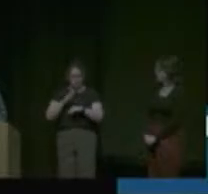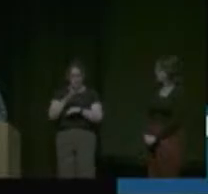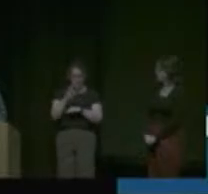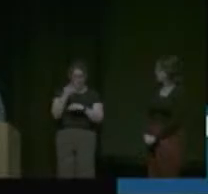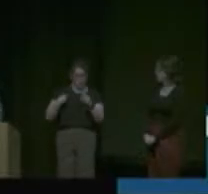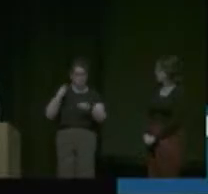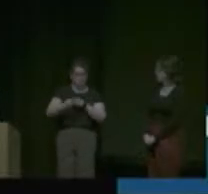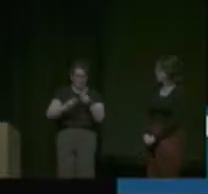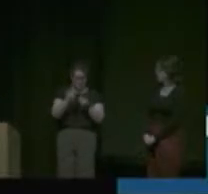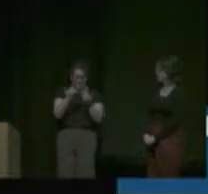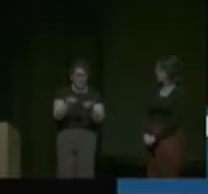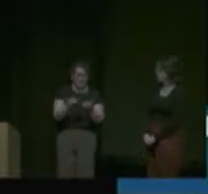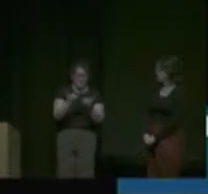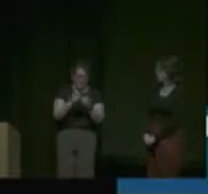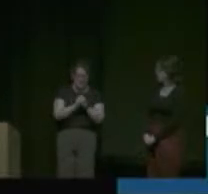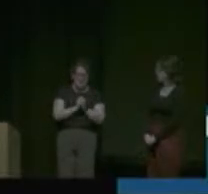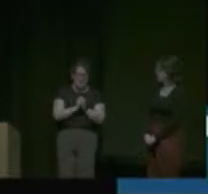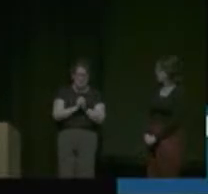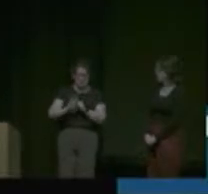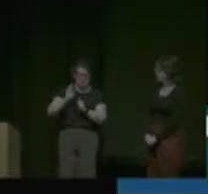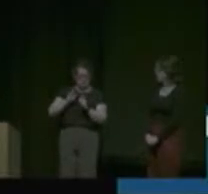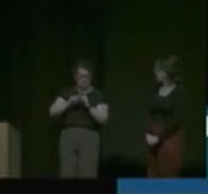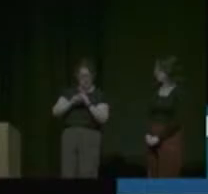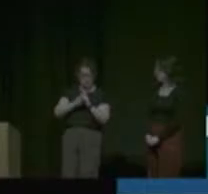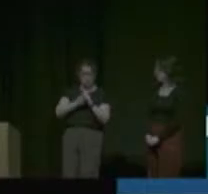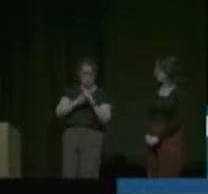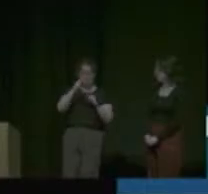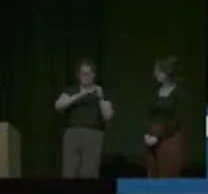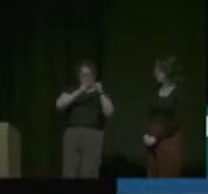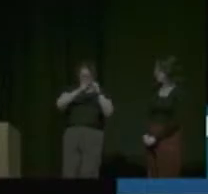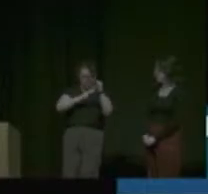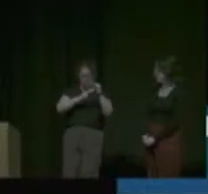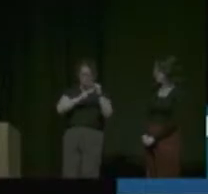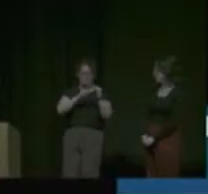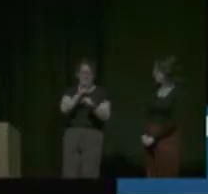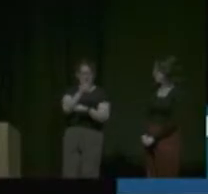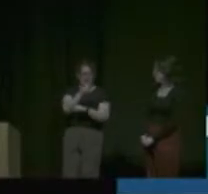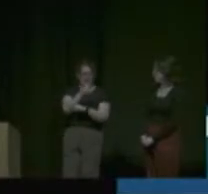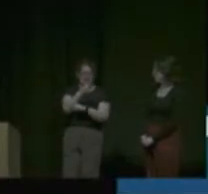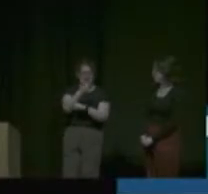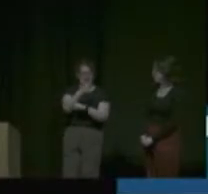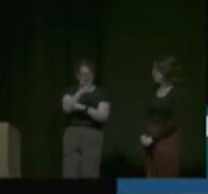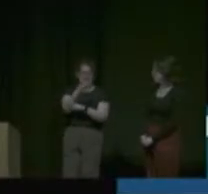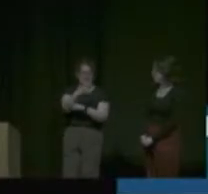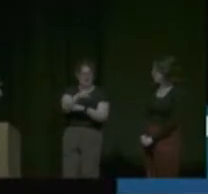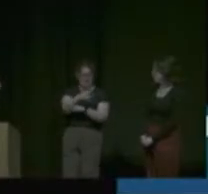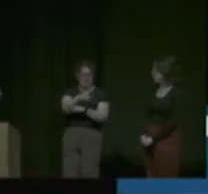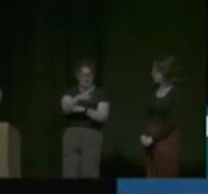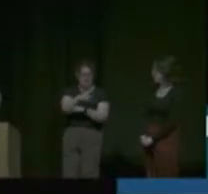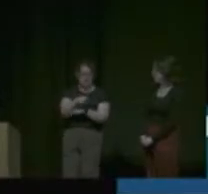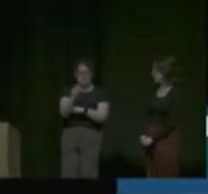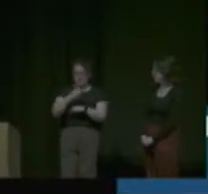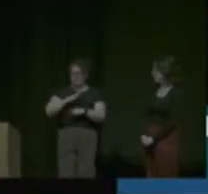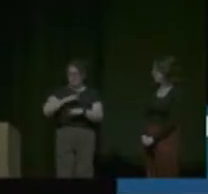company. Started as a building contractor in 1917. And one of our cool